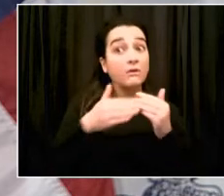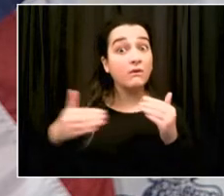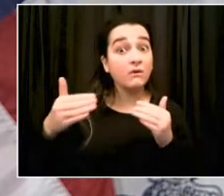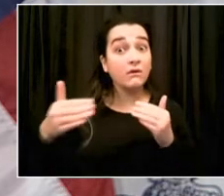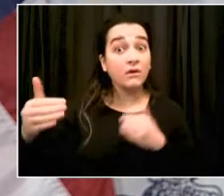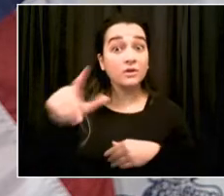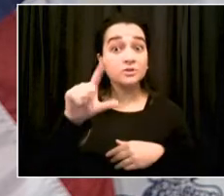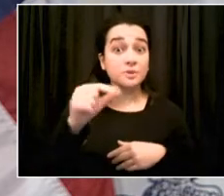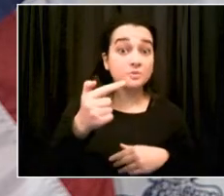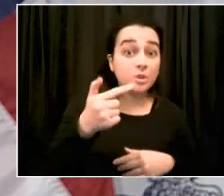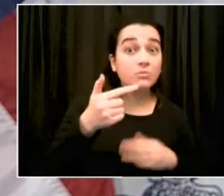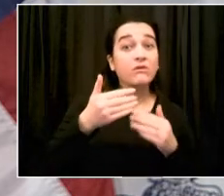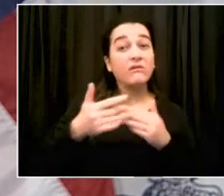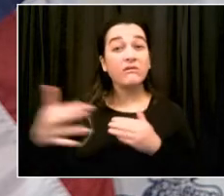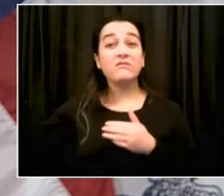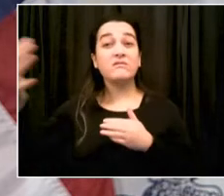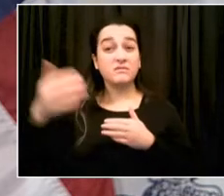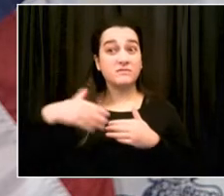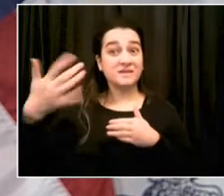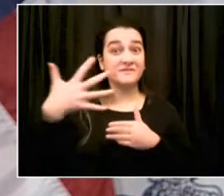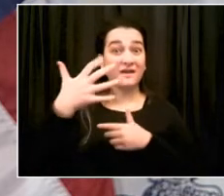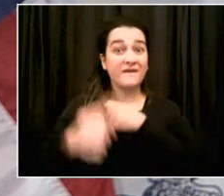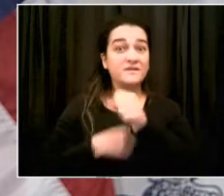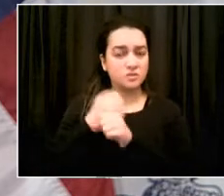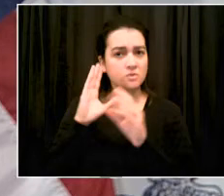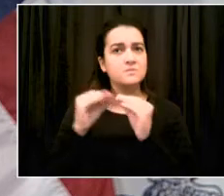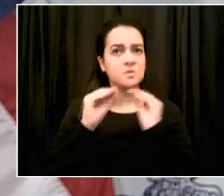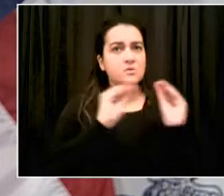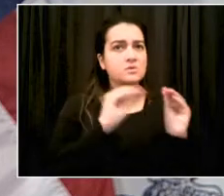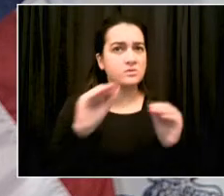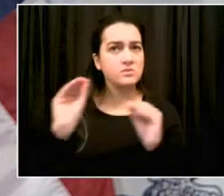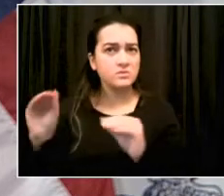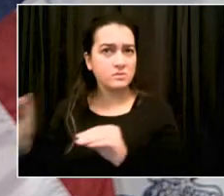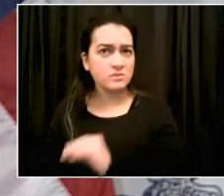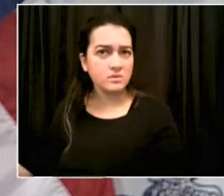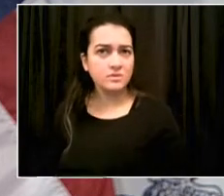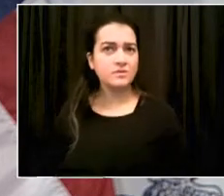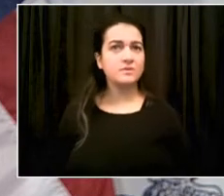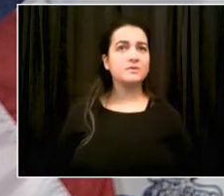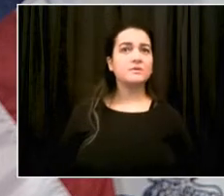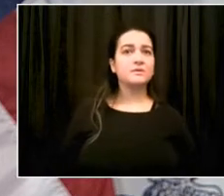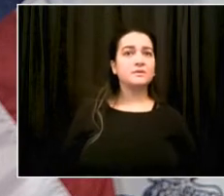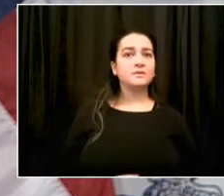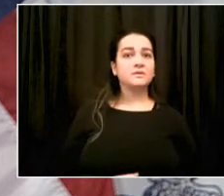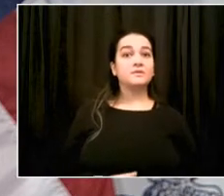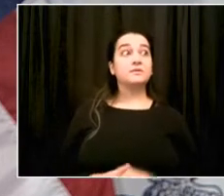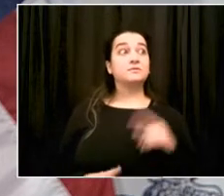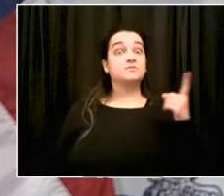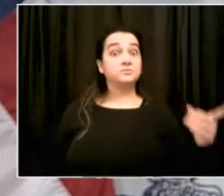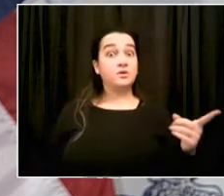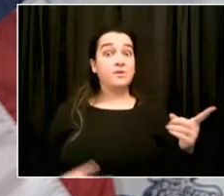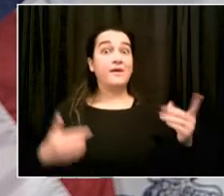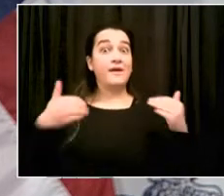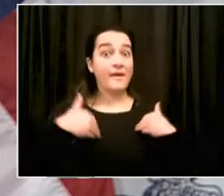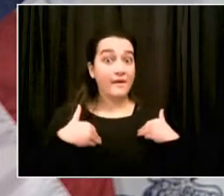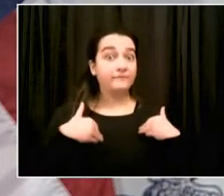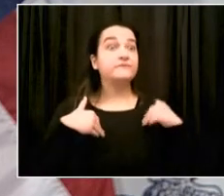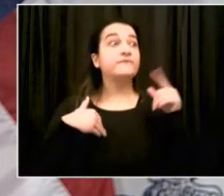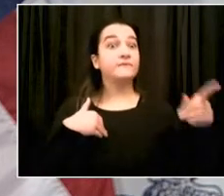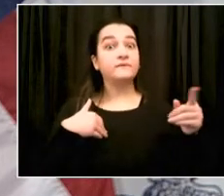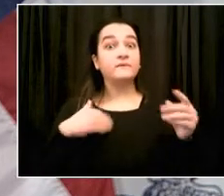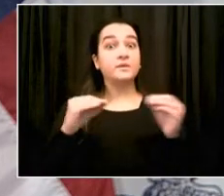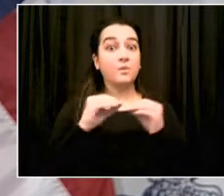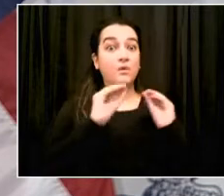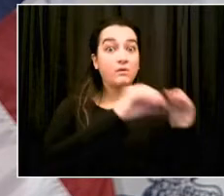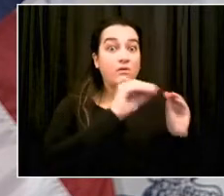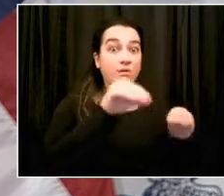jobs in the process of building those apartments. So this is really good news for New York City. Okay, now, another thing we